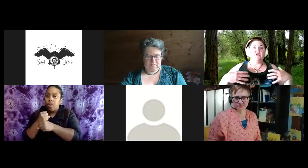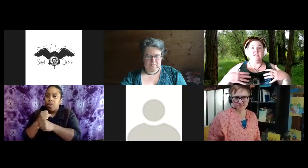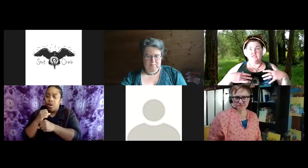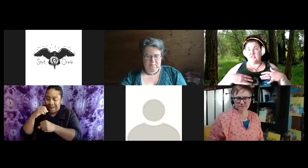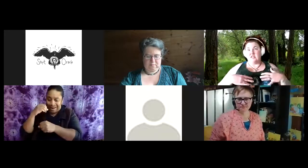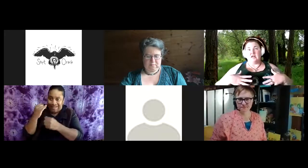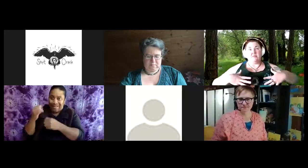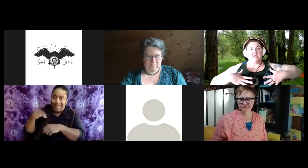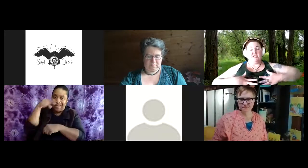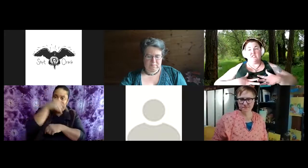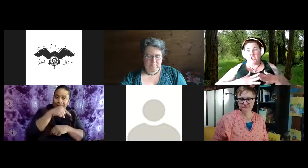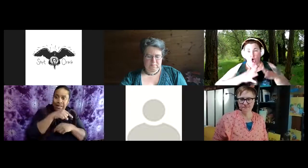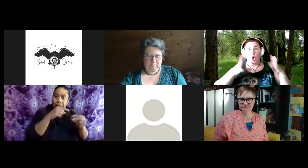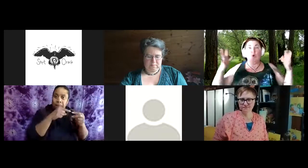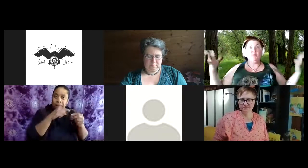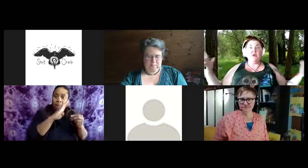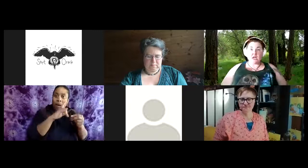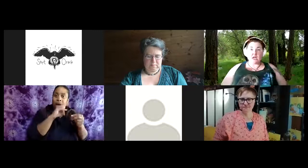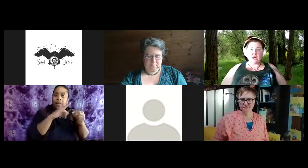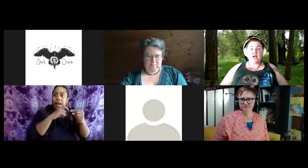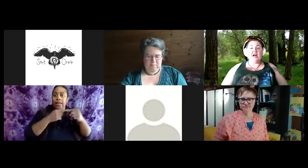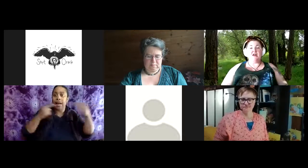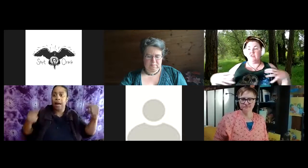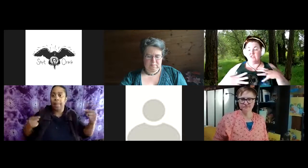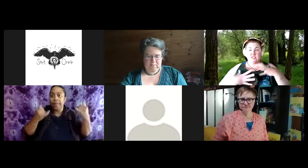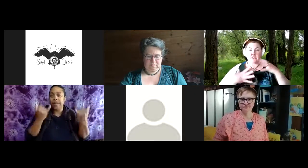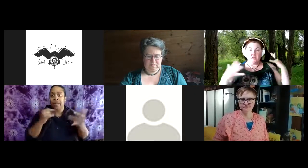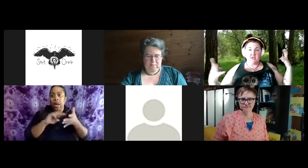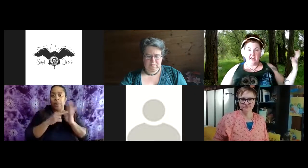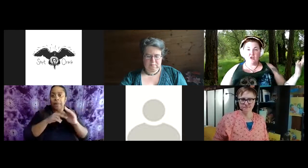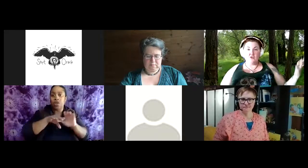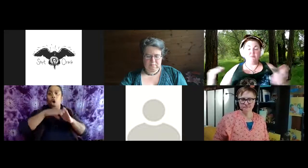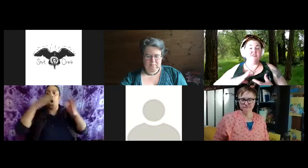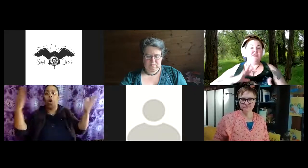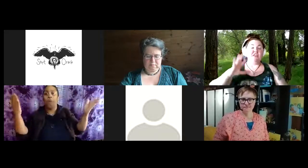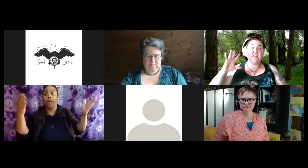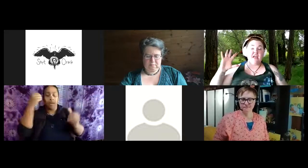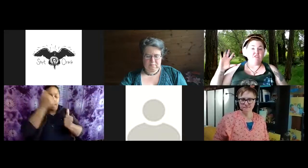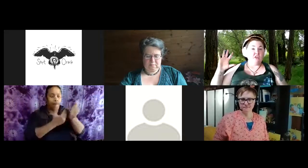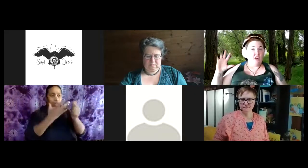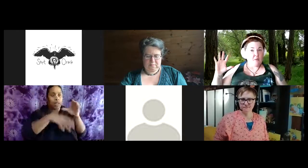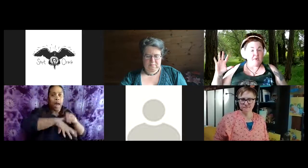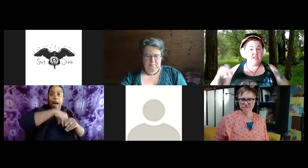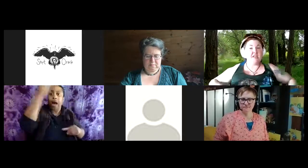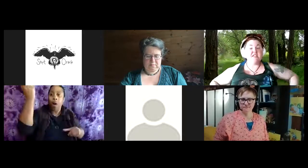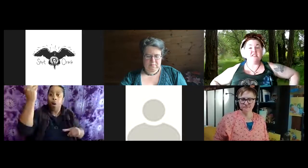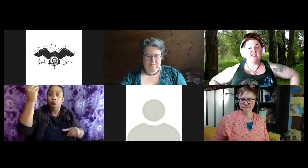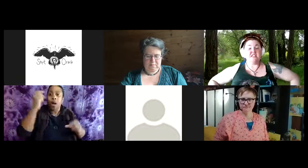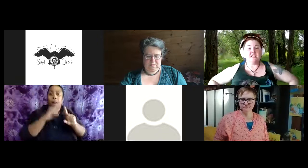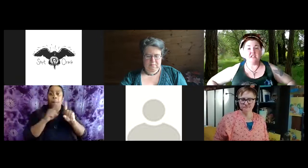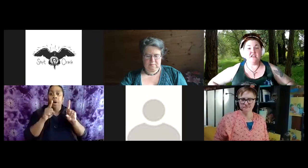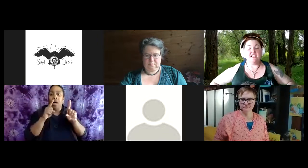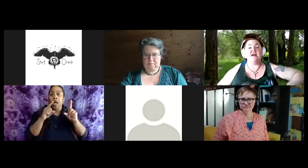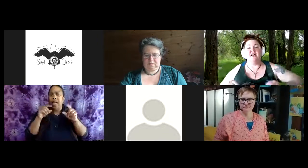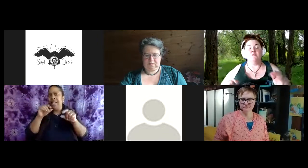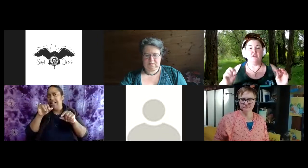time of year is the exact opposite. It's an opening, everything is coming out, but the thing they have in common is it